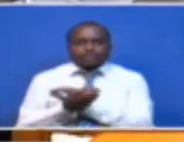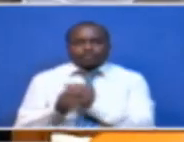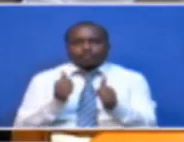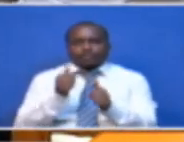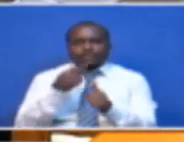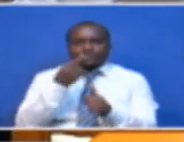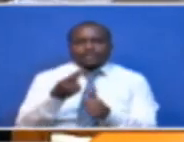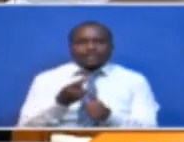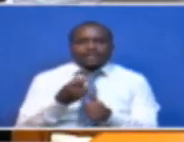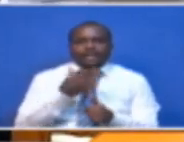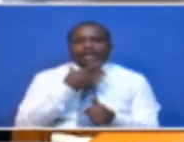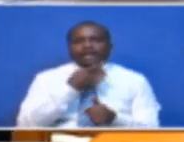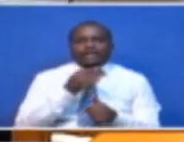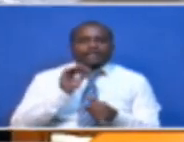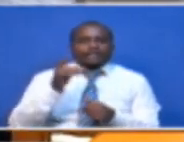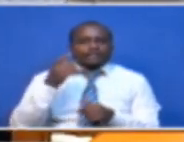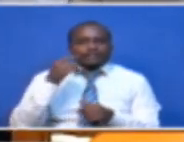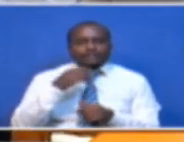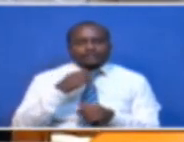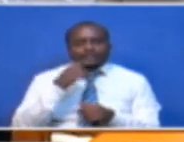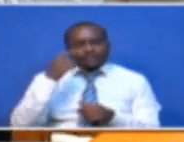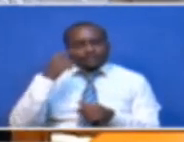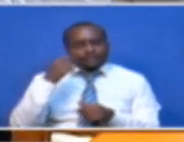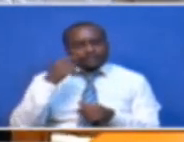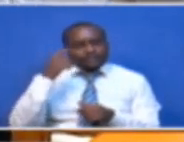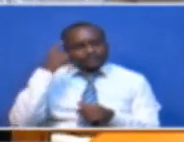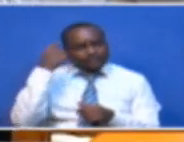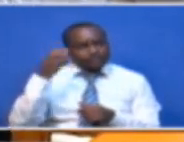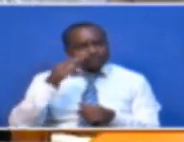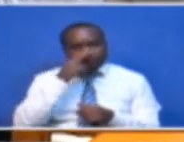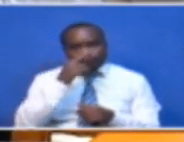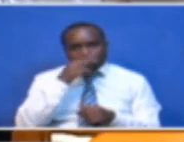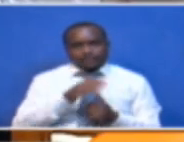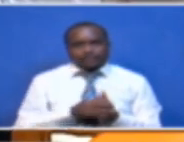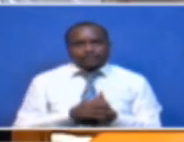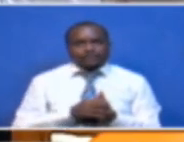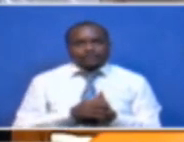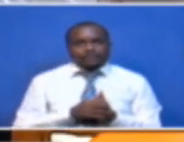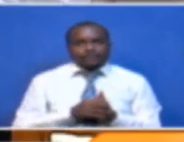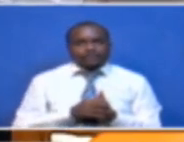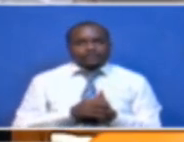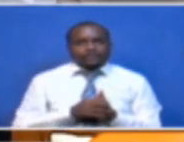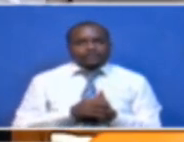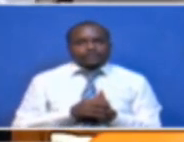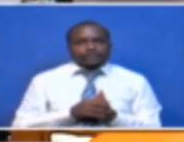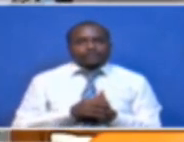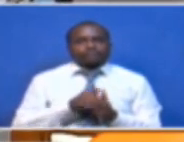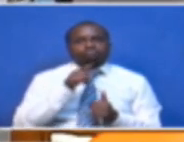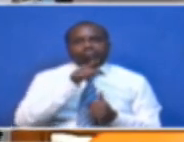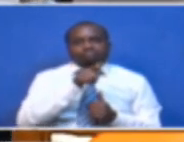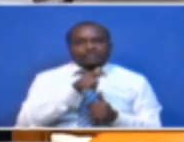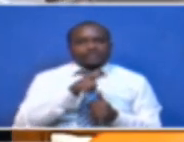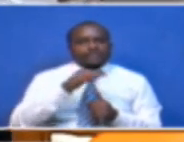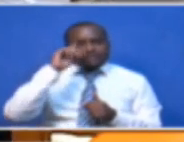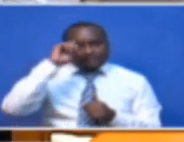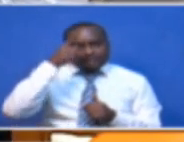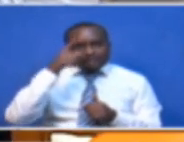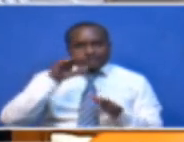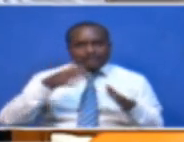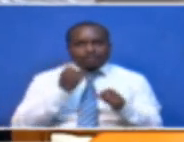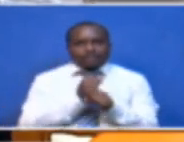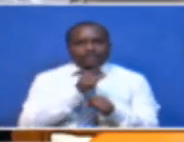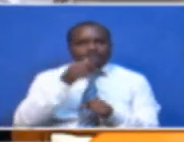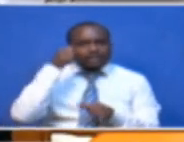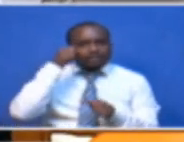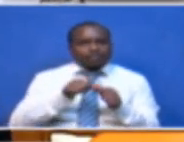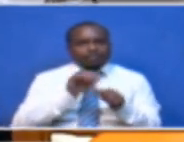I like his sense of humor. Mm-hmm. Roba Bob, you say, Lee Njiru is so intelligent. How does he remember